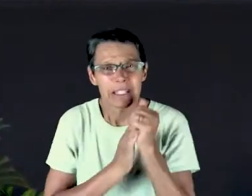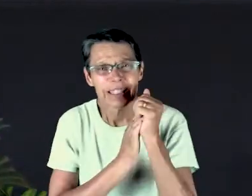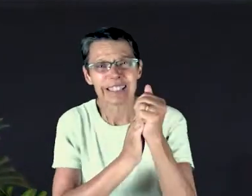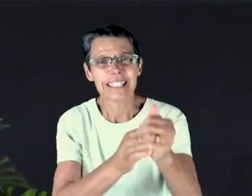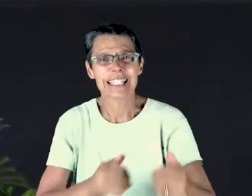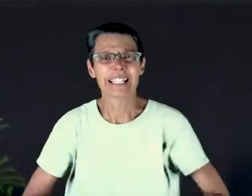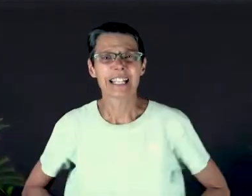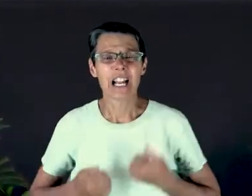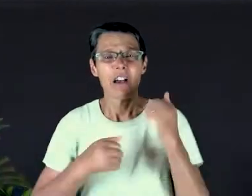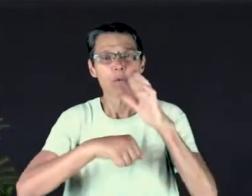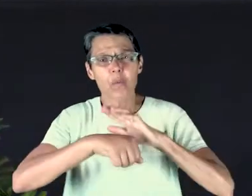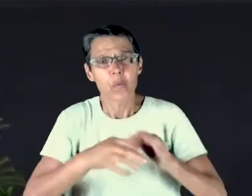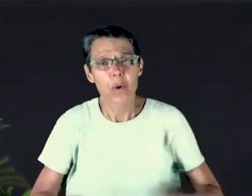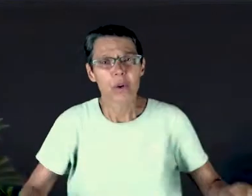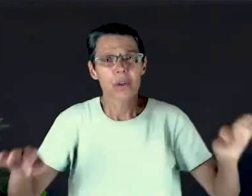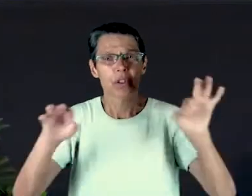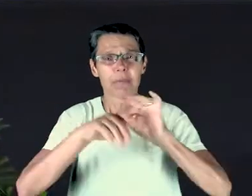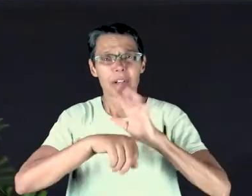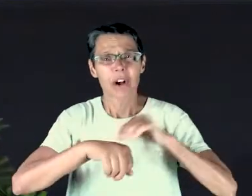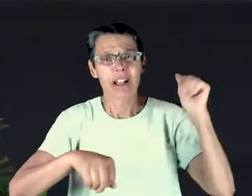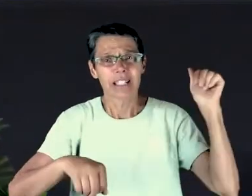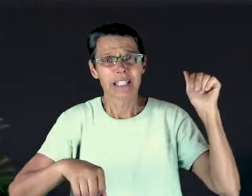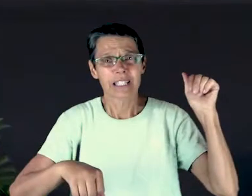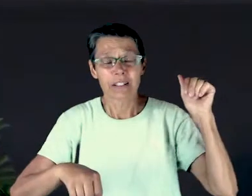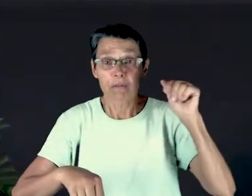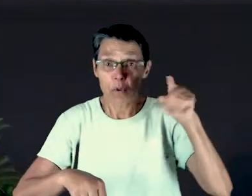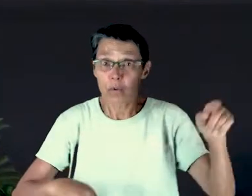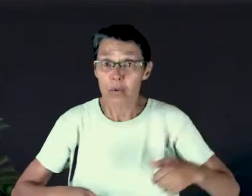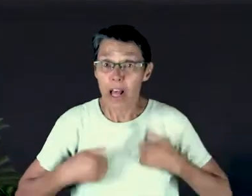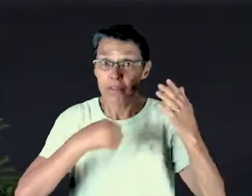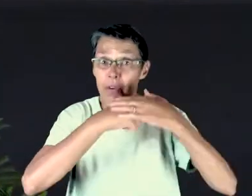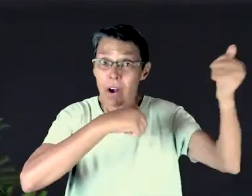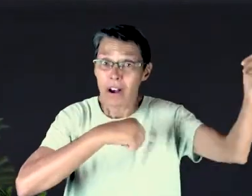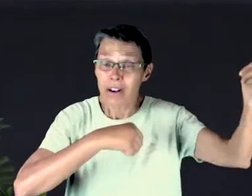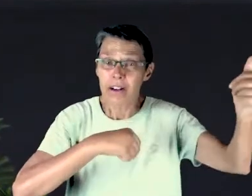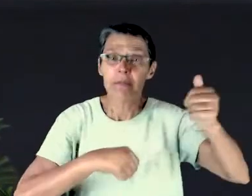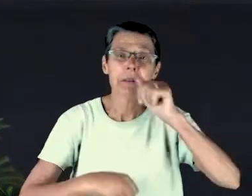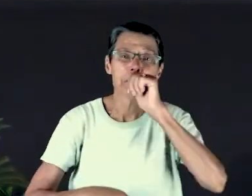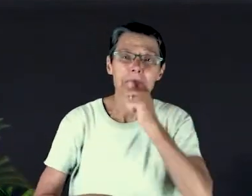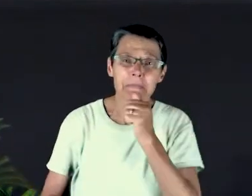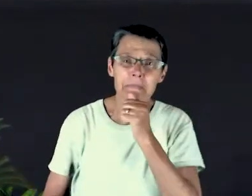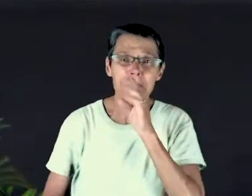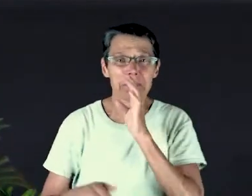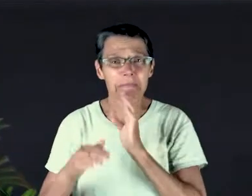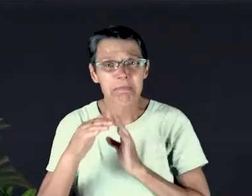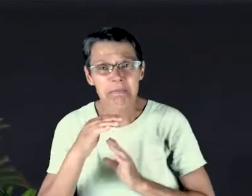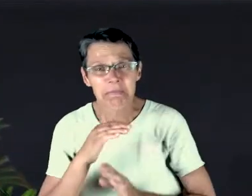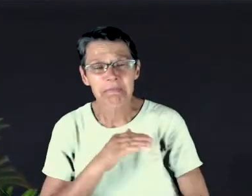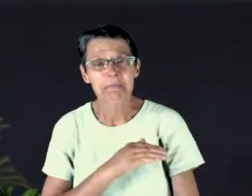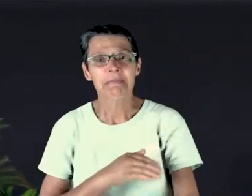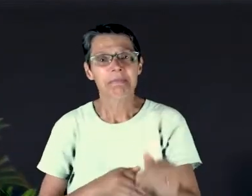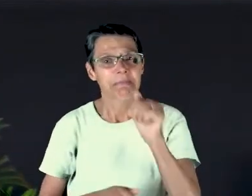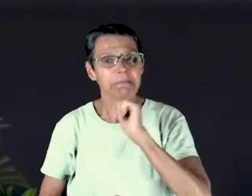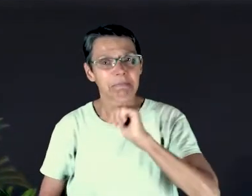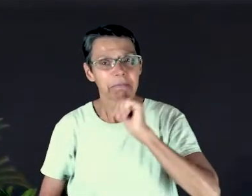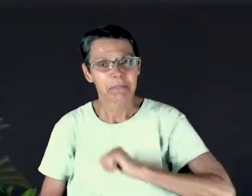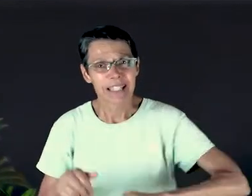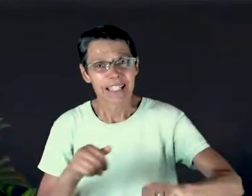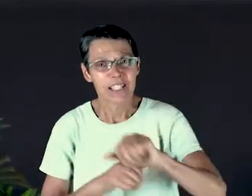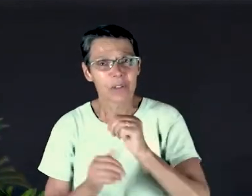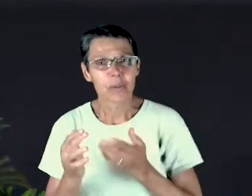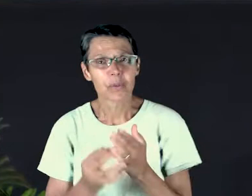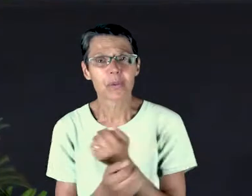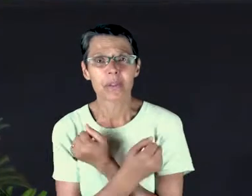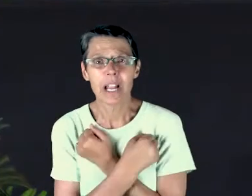humility and gentleness, with patience, bearing with one another in love, making every effort to maintain the unity of the